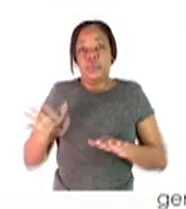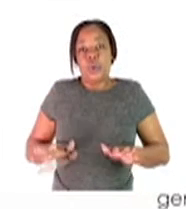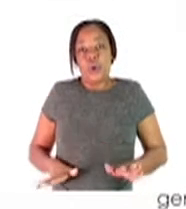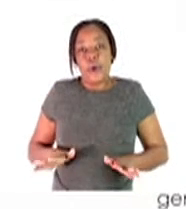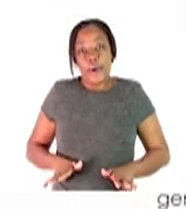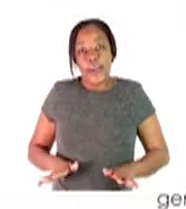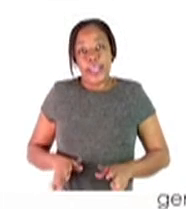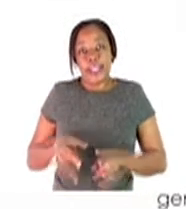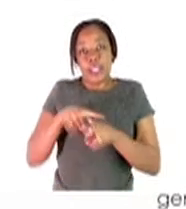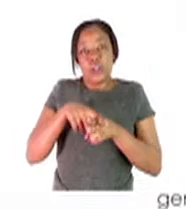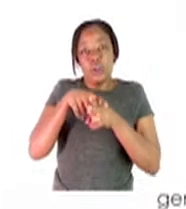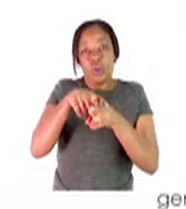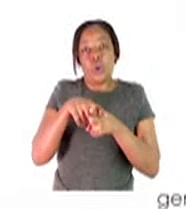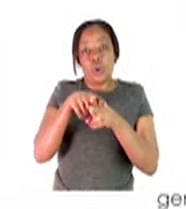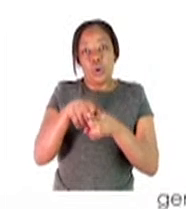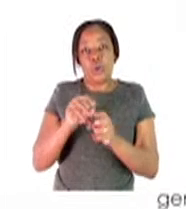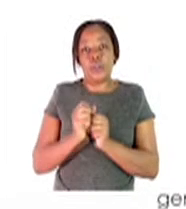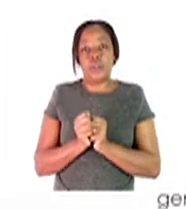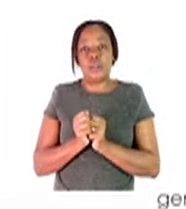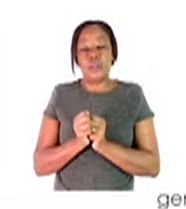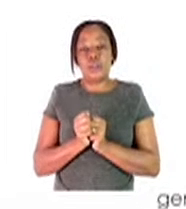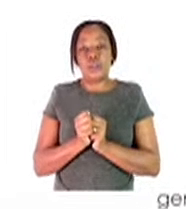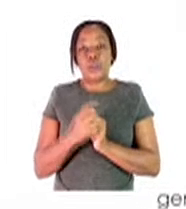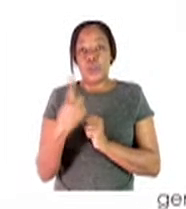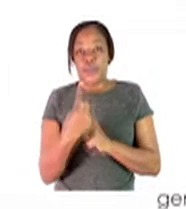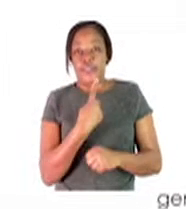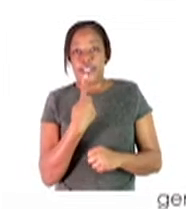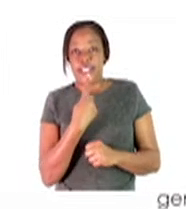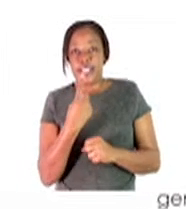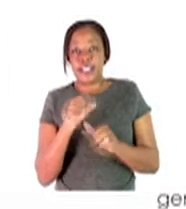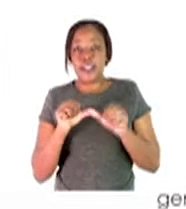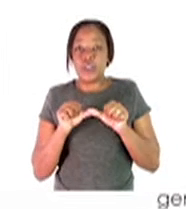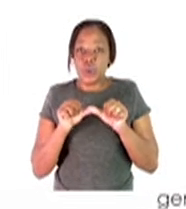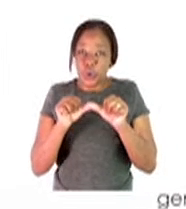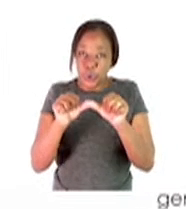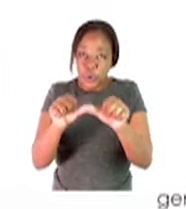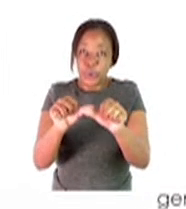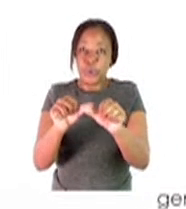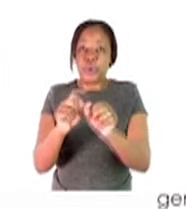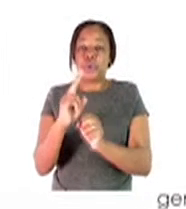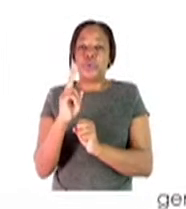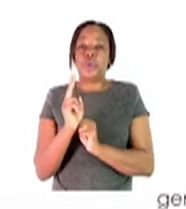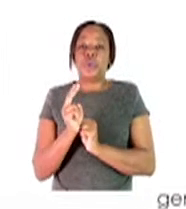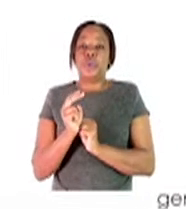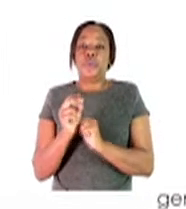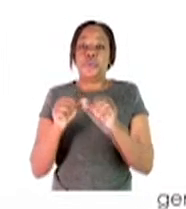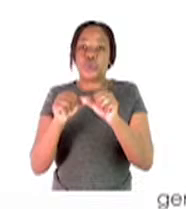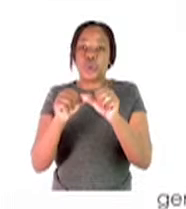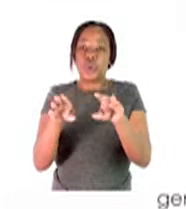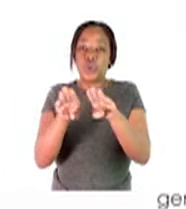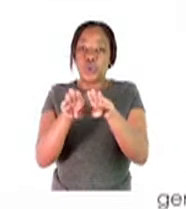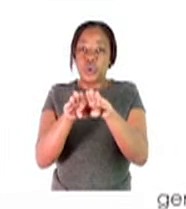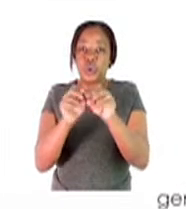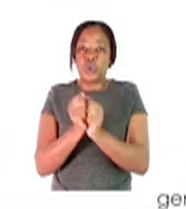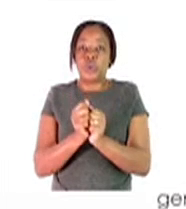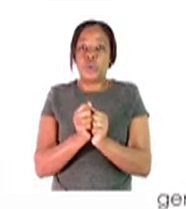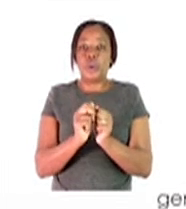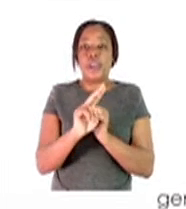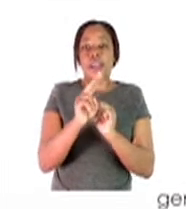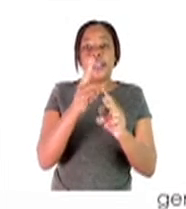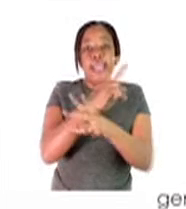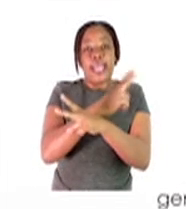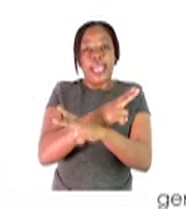also the rest of the words here. A hero is a man. What about a female? A